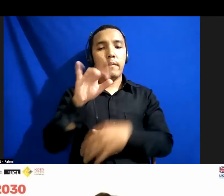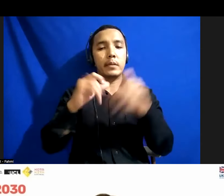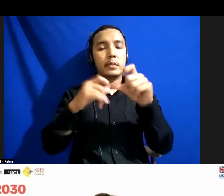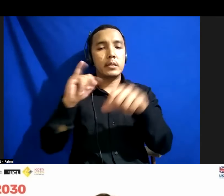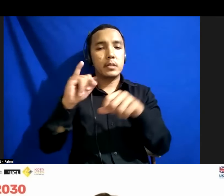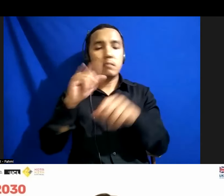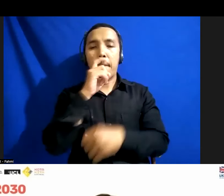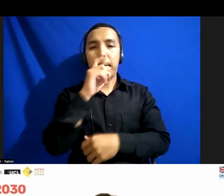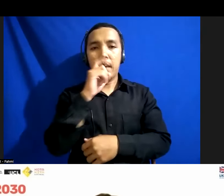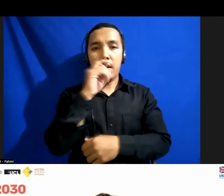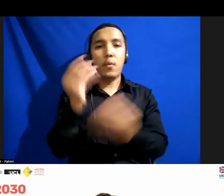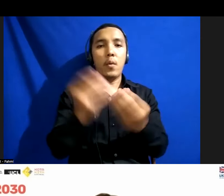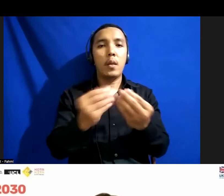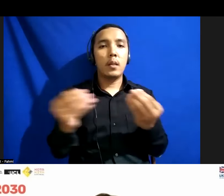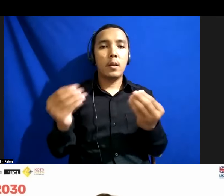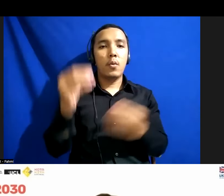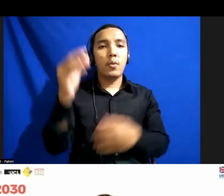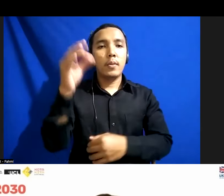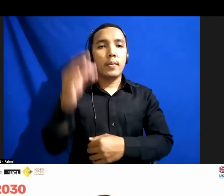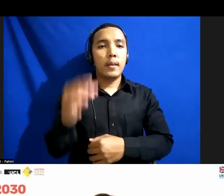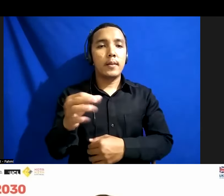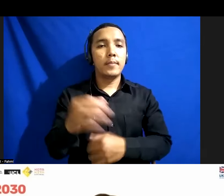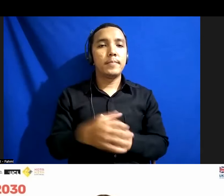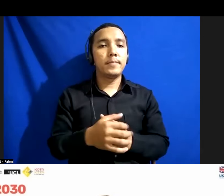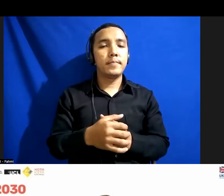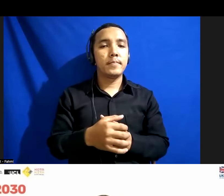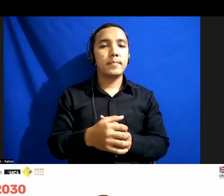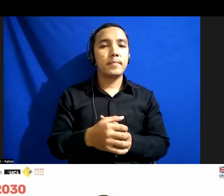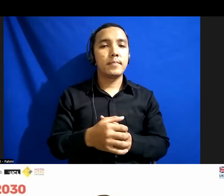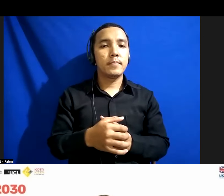Banjarmasin. And